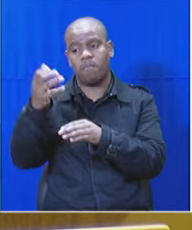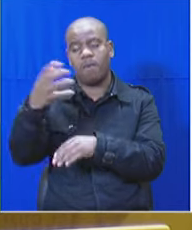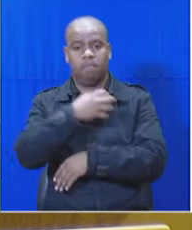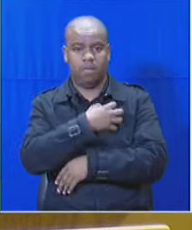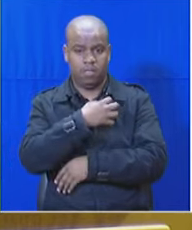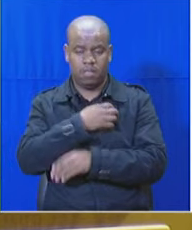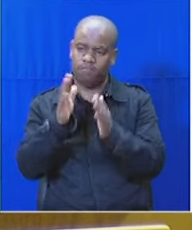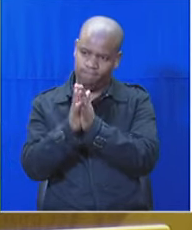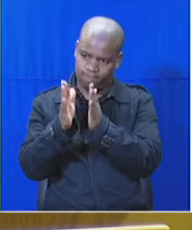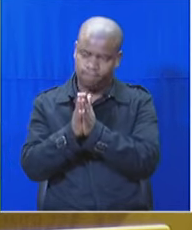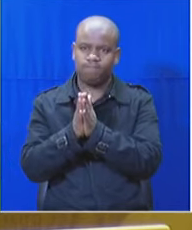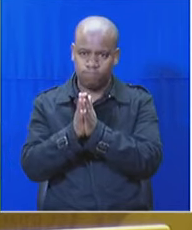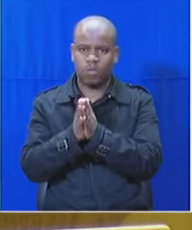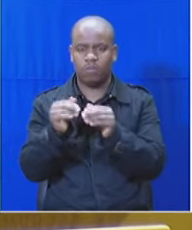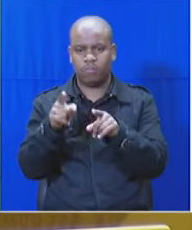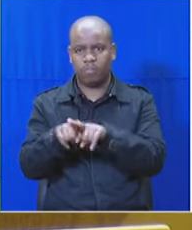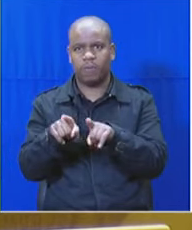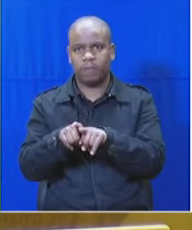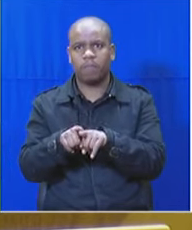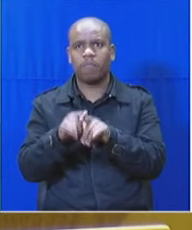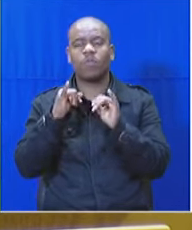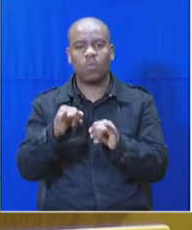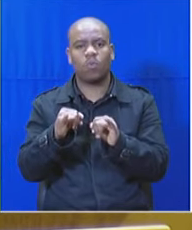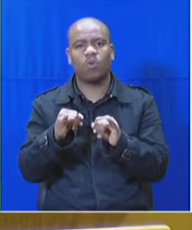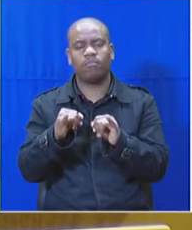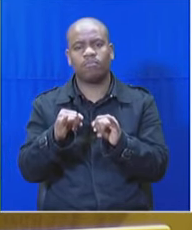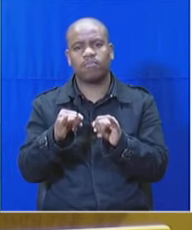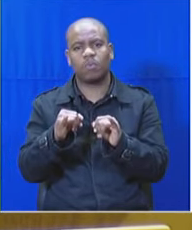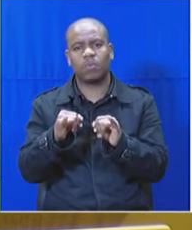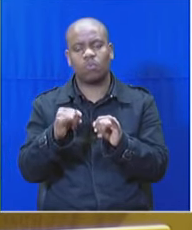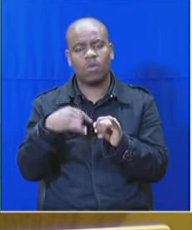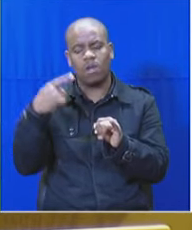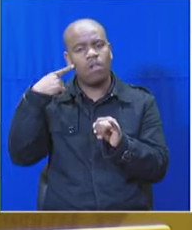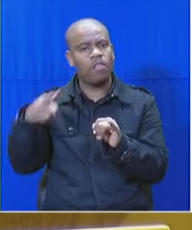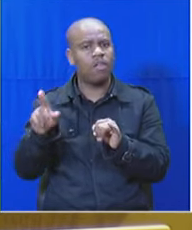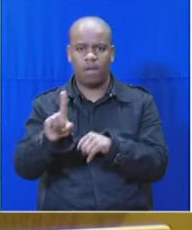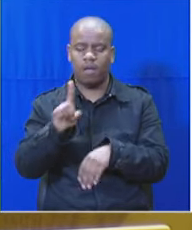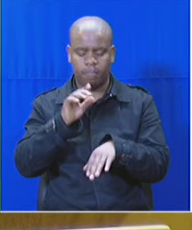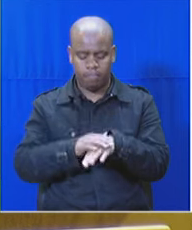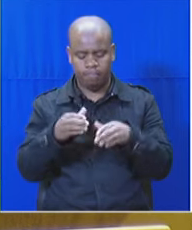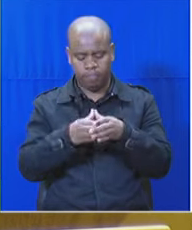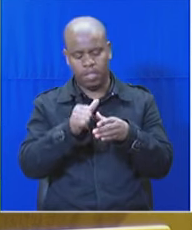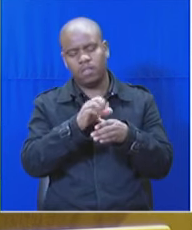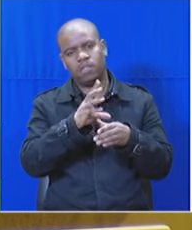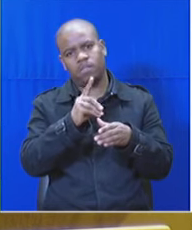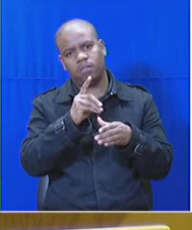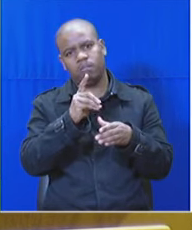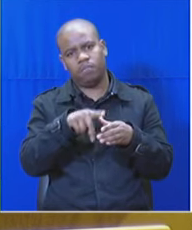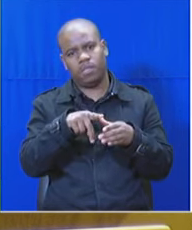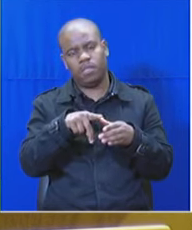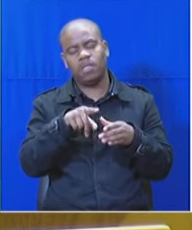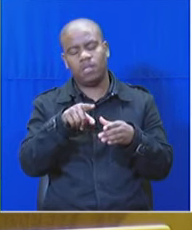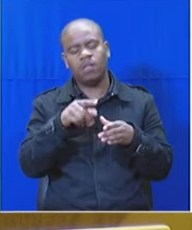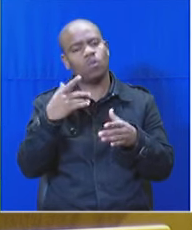do whatever it takes to ensure this growth is not undermined. The ACDP is extremely concerned that the expropriation bill